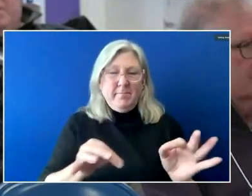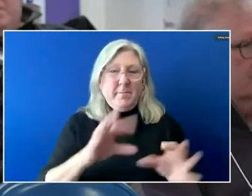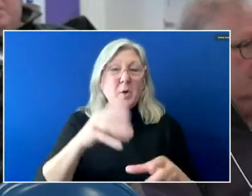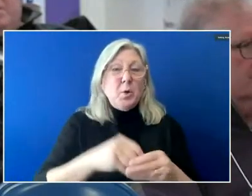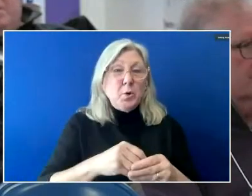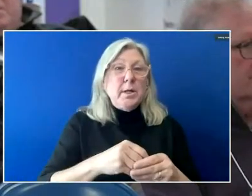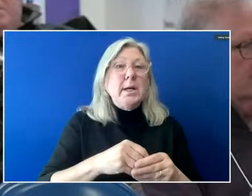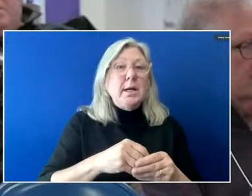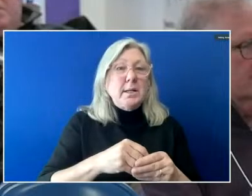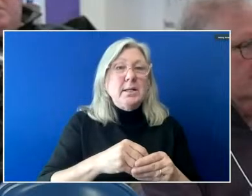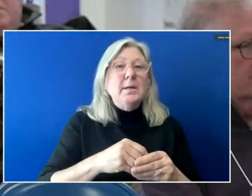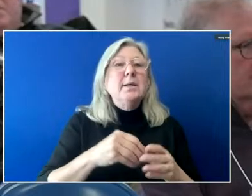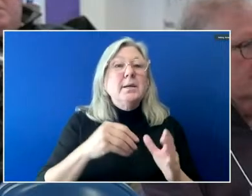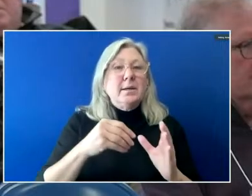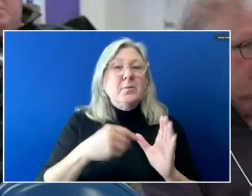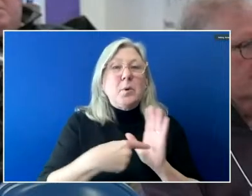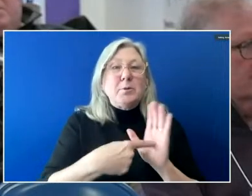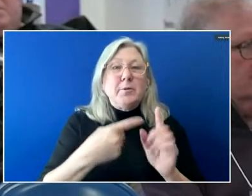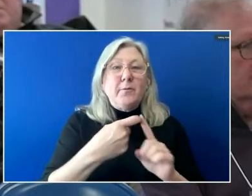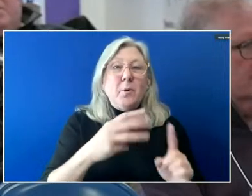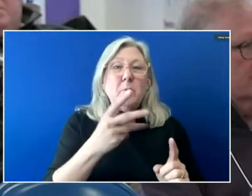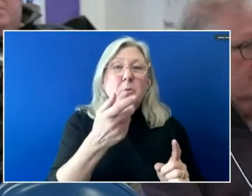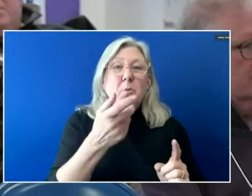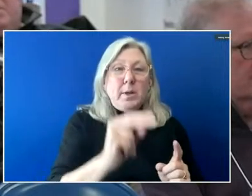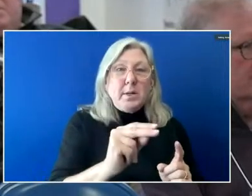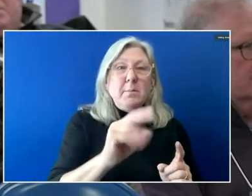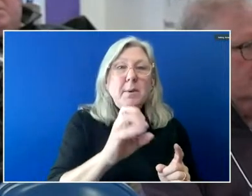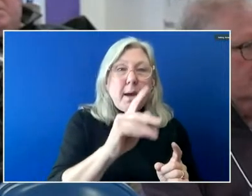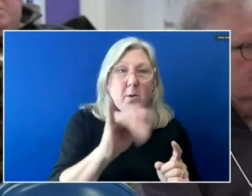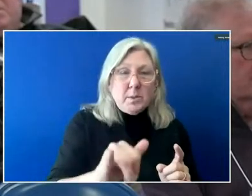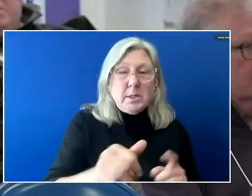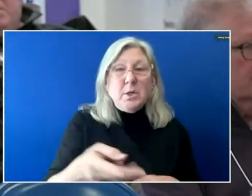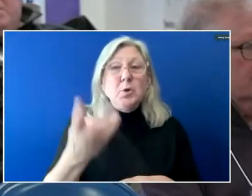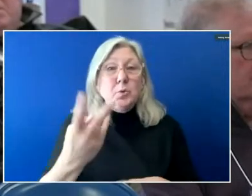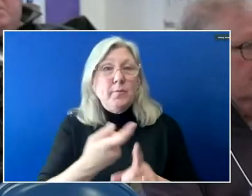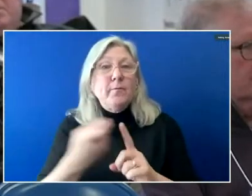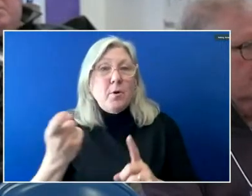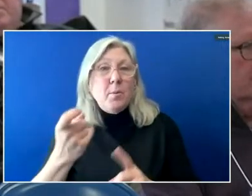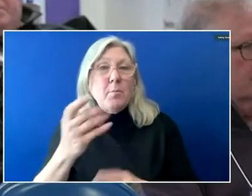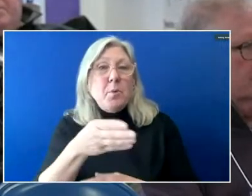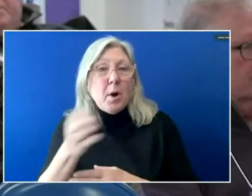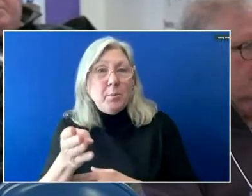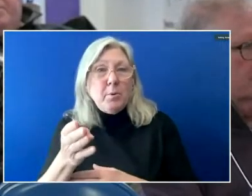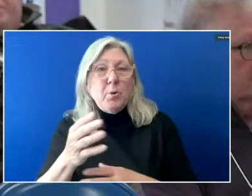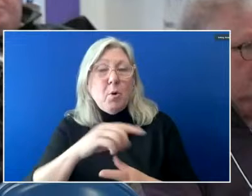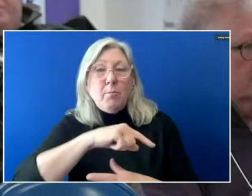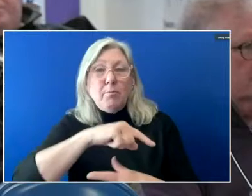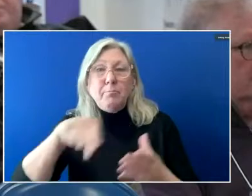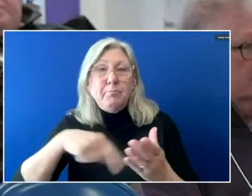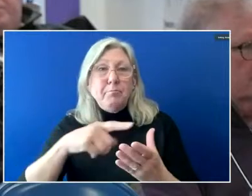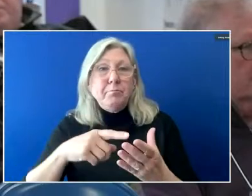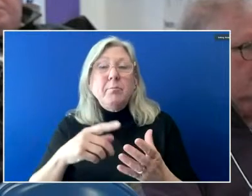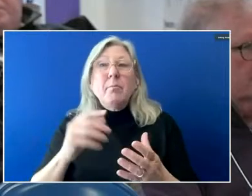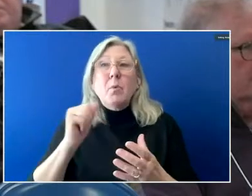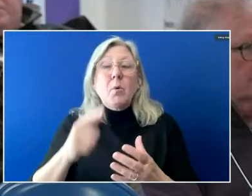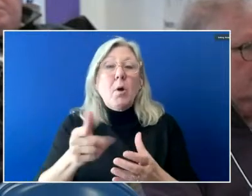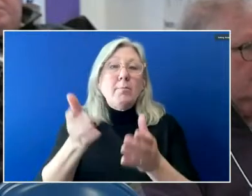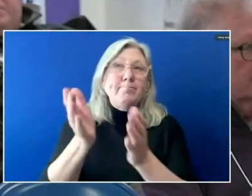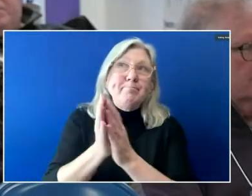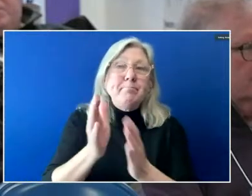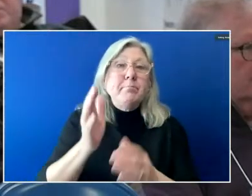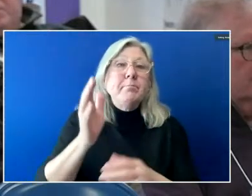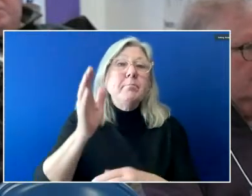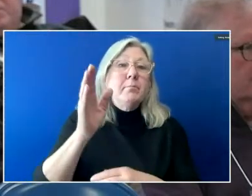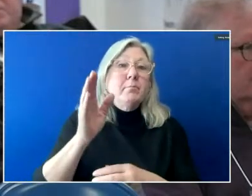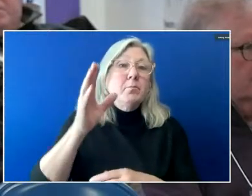of the three Vermont state res represent atives of Brattleboro have called on President Biden toe demand a permanent ceasefire